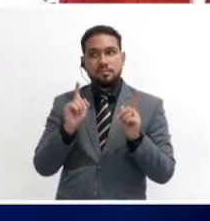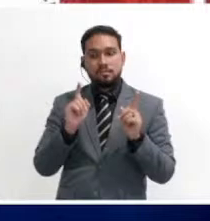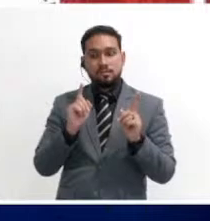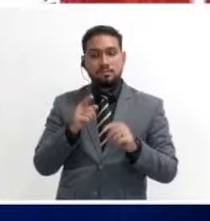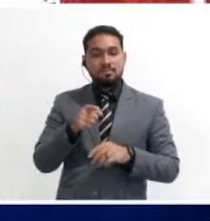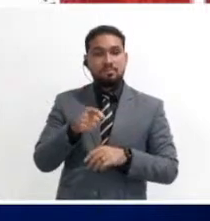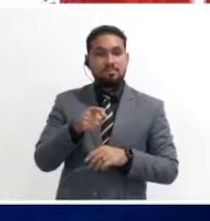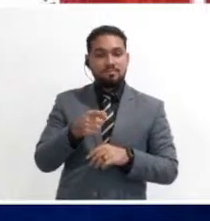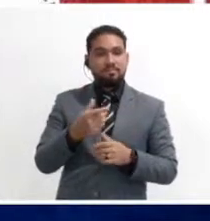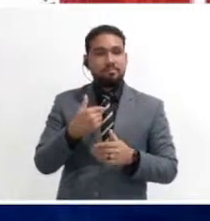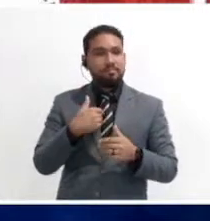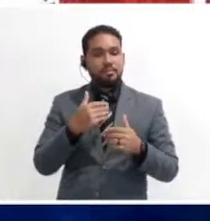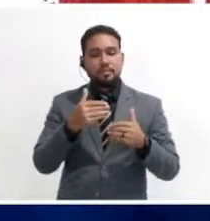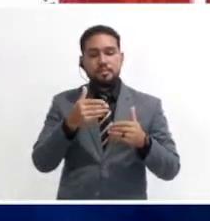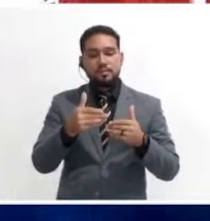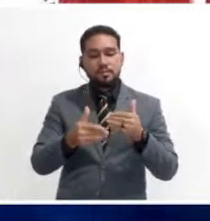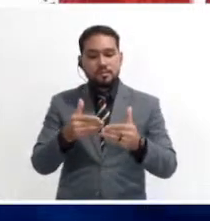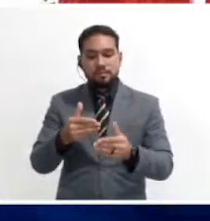bottom.